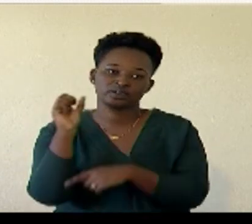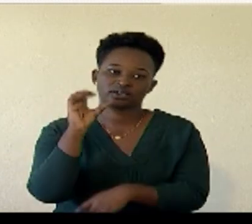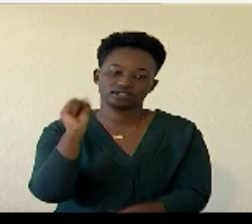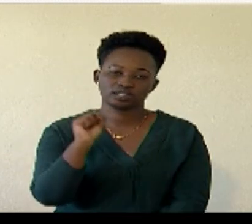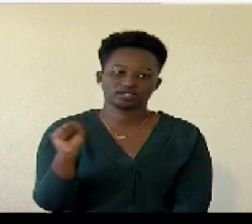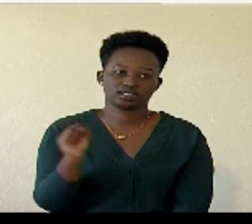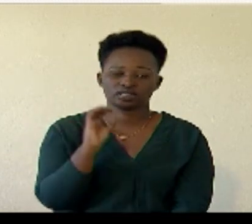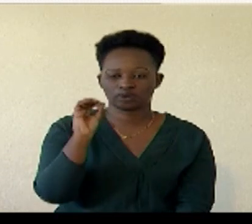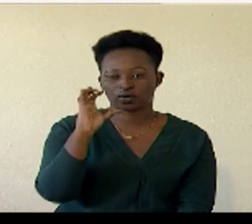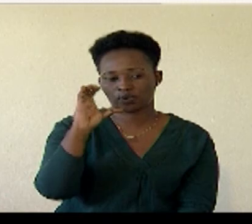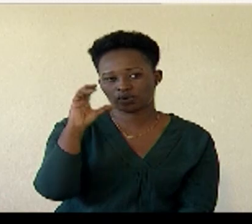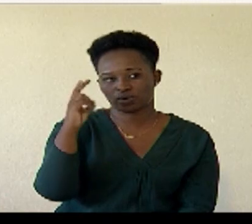dichloride oxide, so it will form